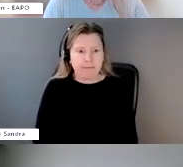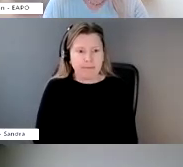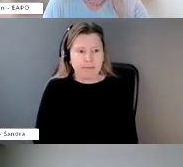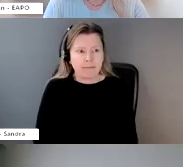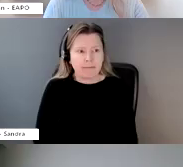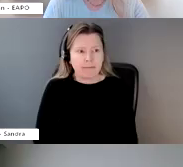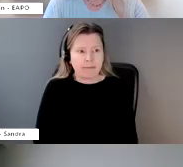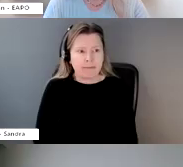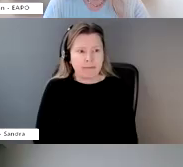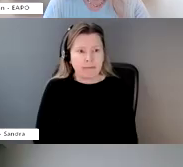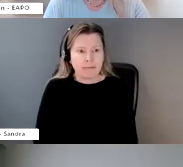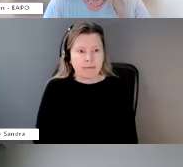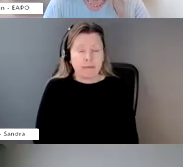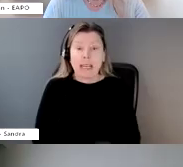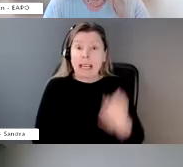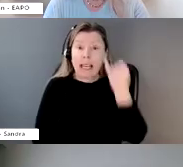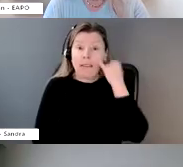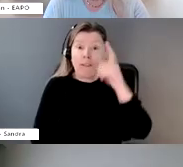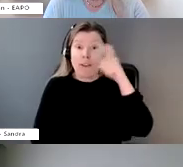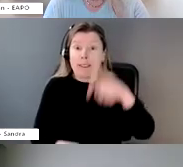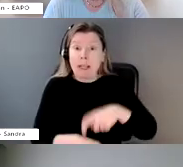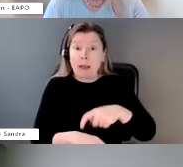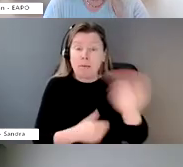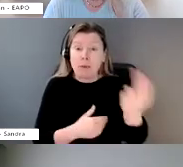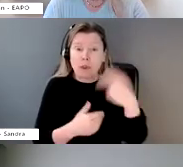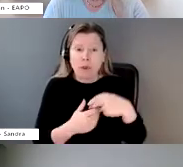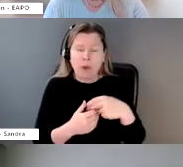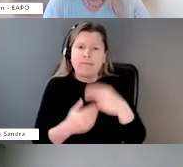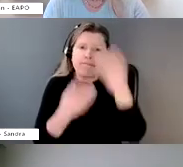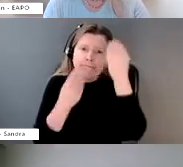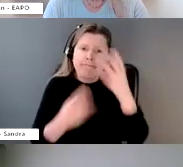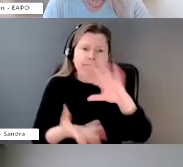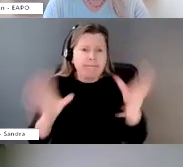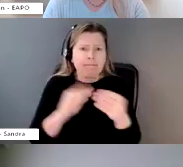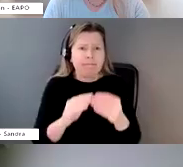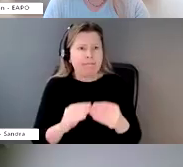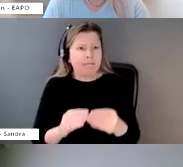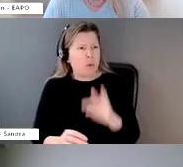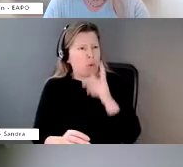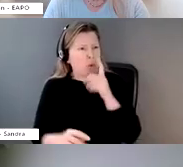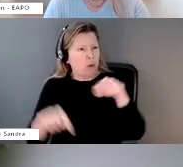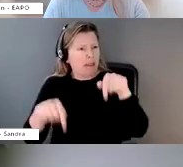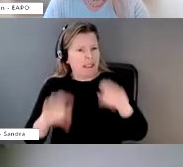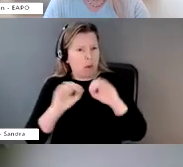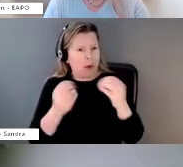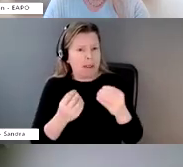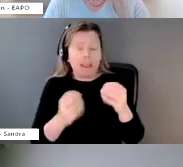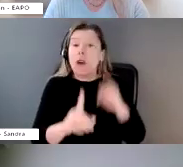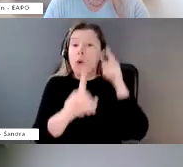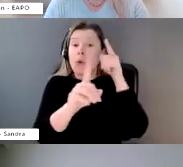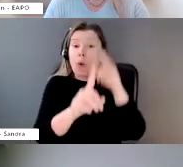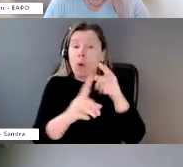And for those who are joining for the first time, just to give you an overview of our organization, our mission really